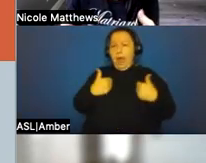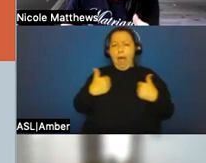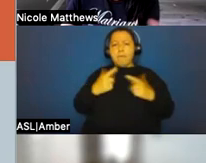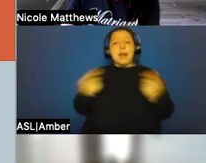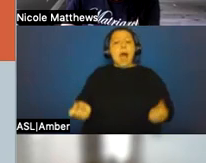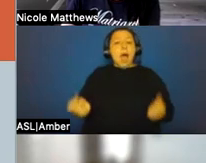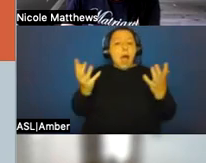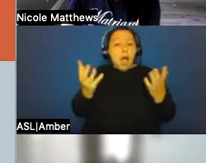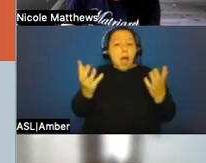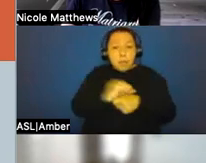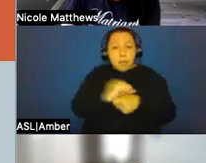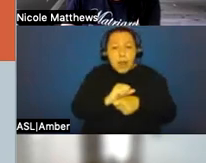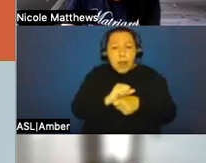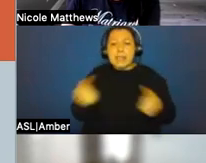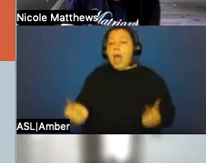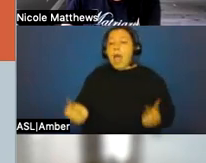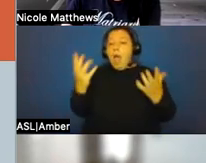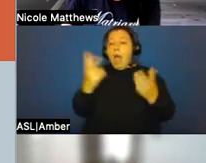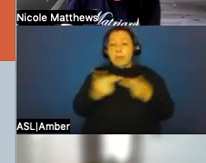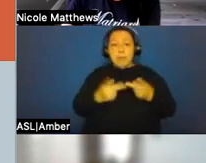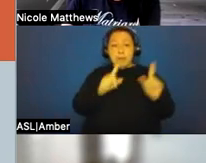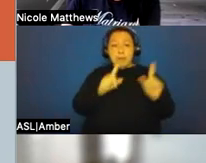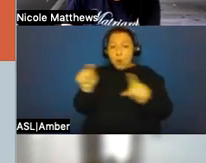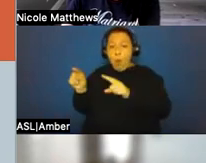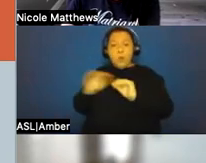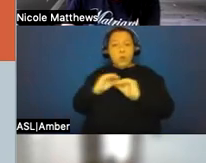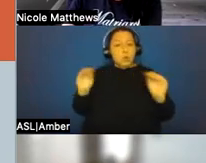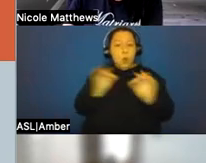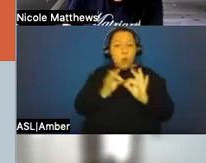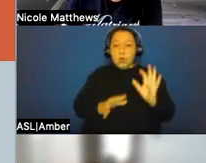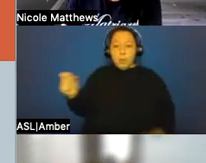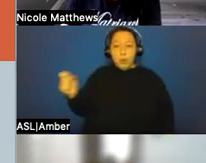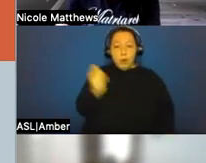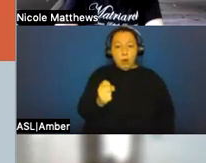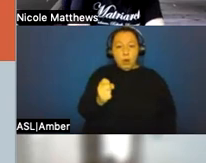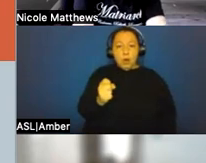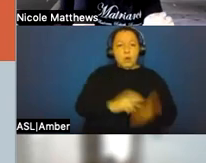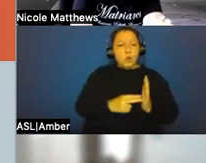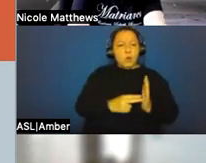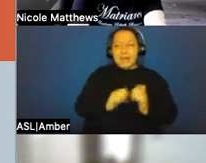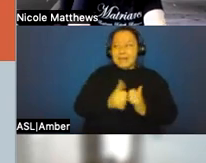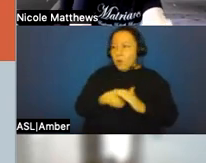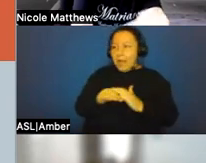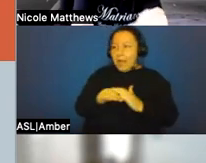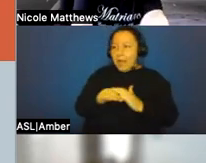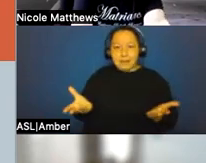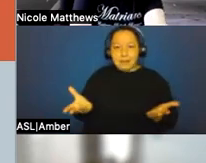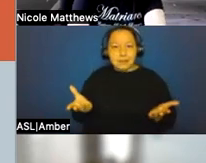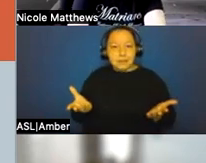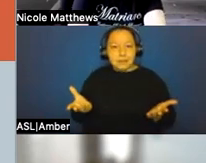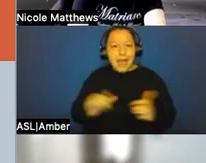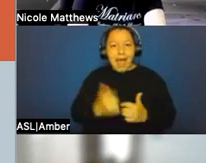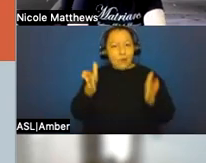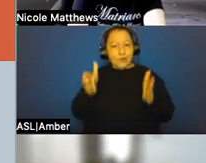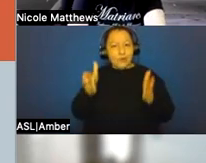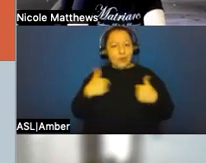how many places have we gone where there isn't an interpreter? So where's the access? How does someone have access to